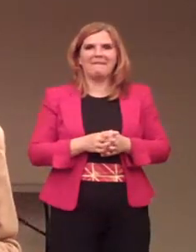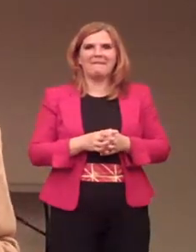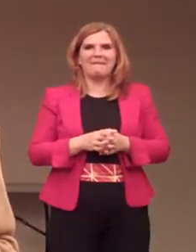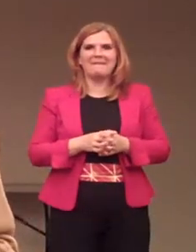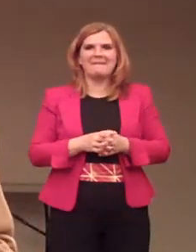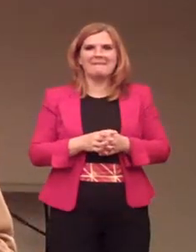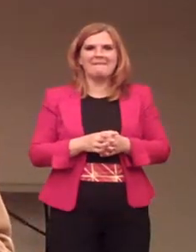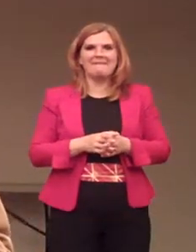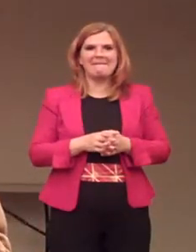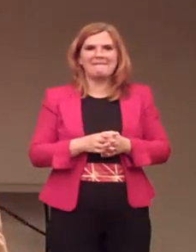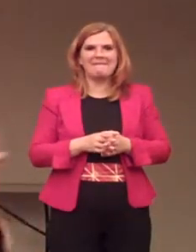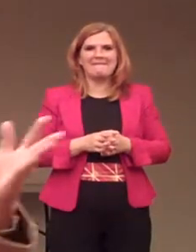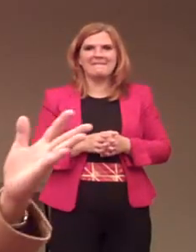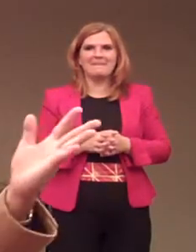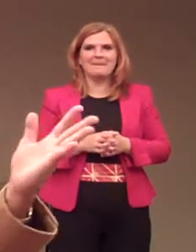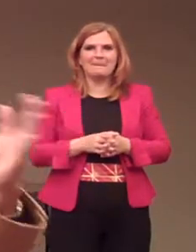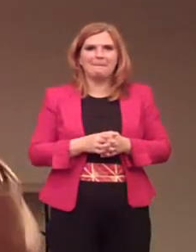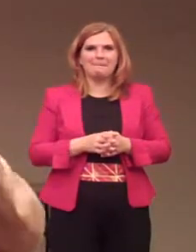Okay?